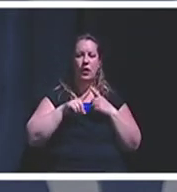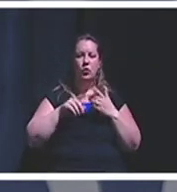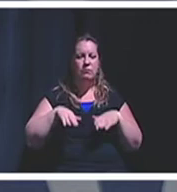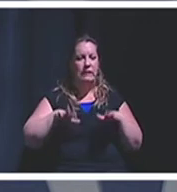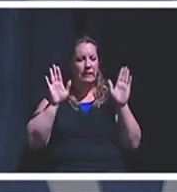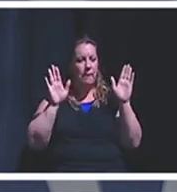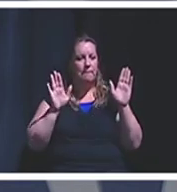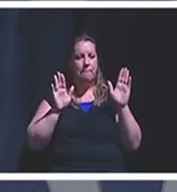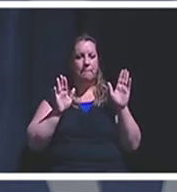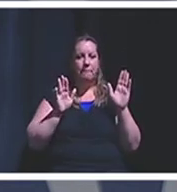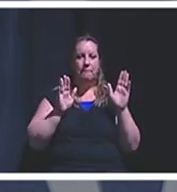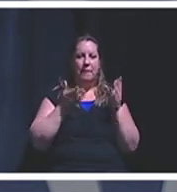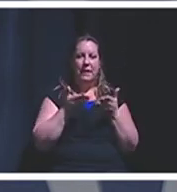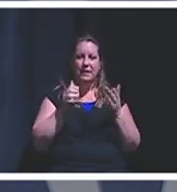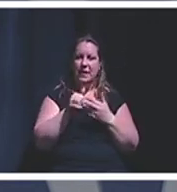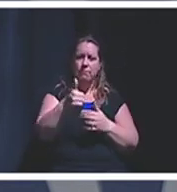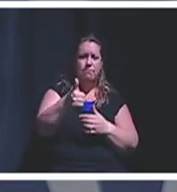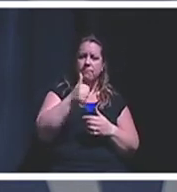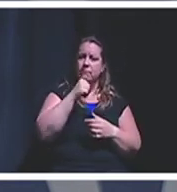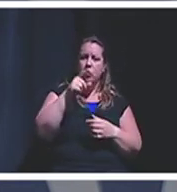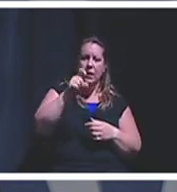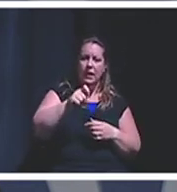back.